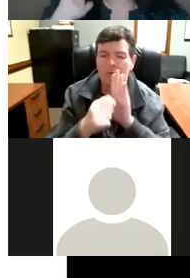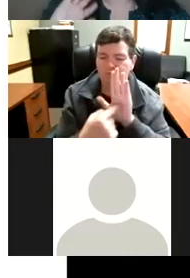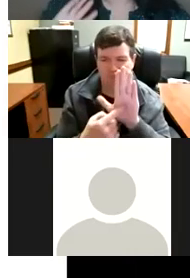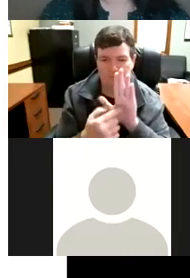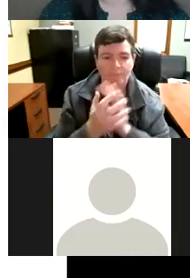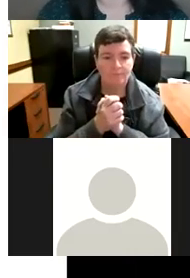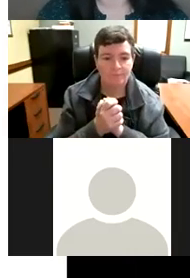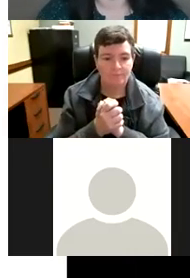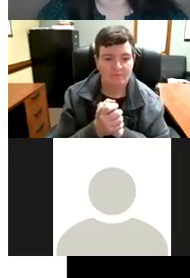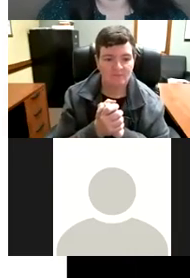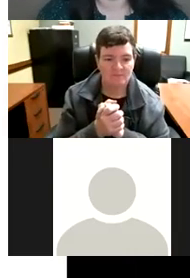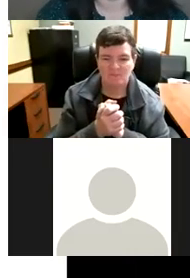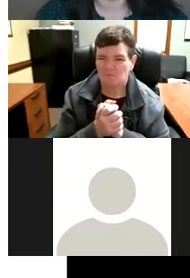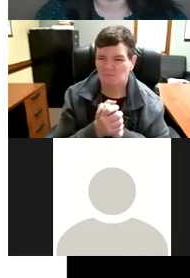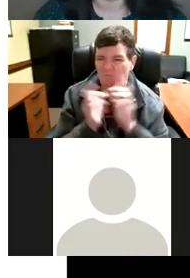example.